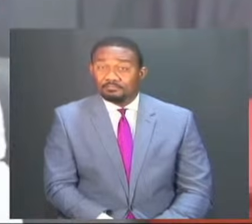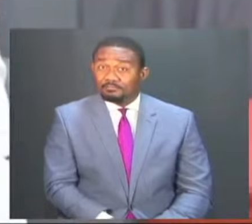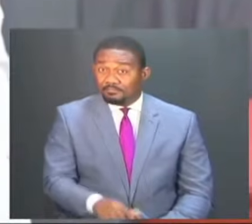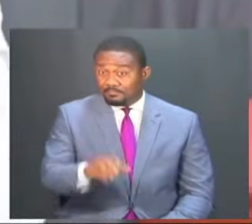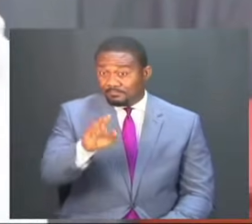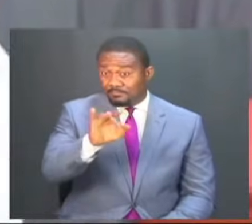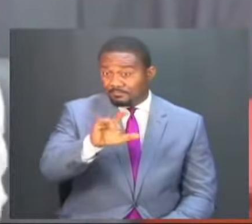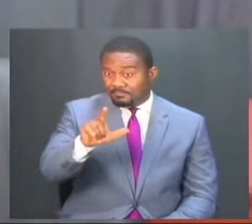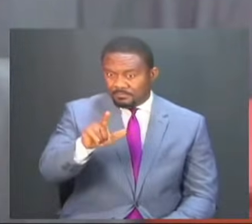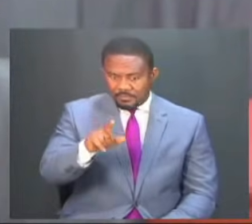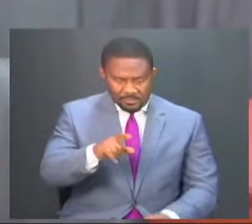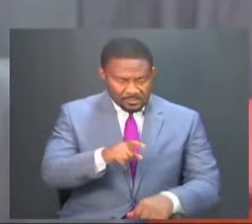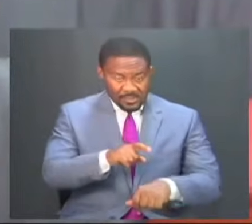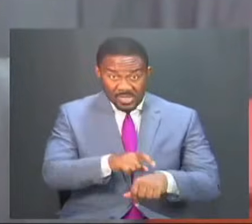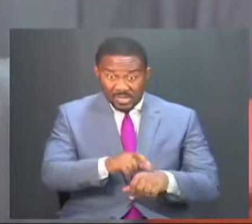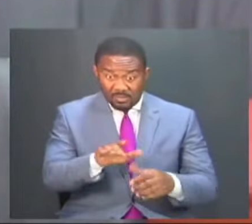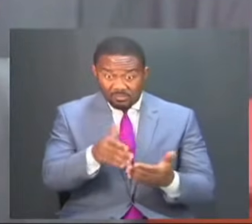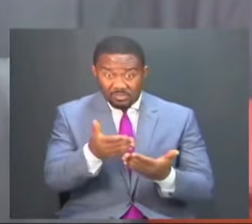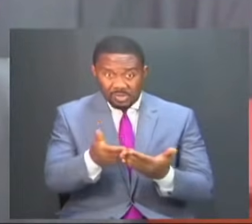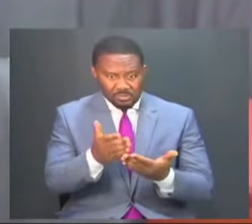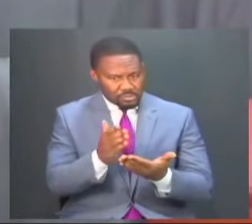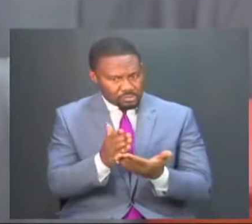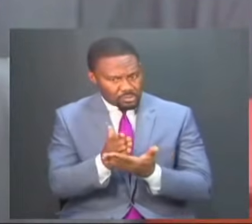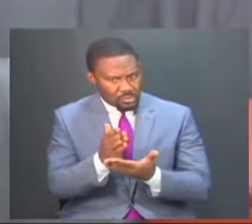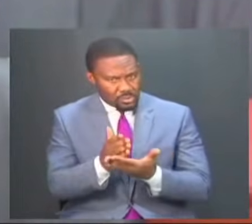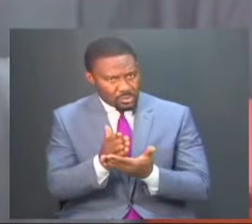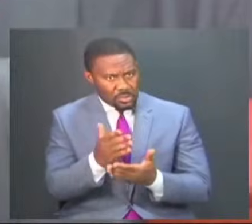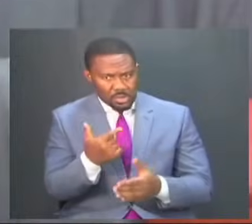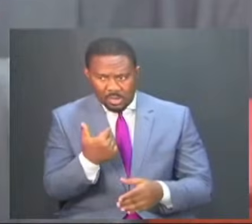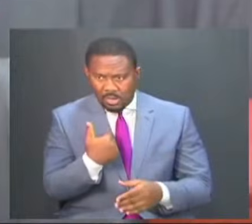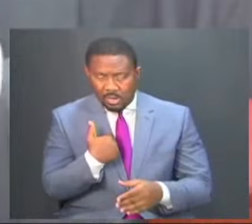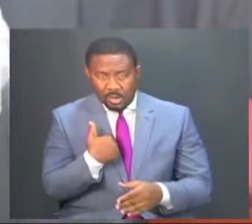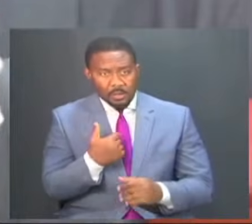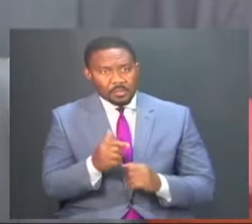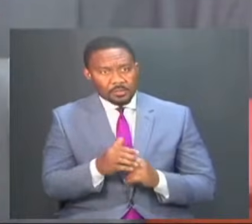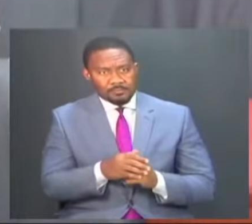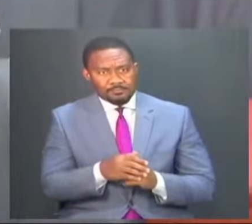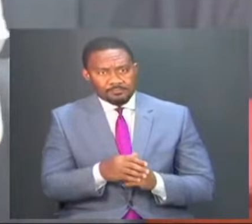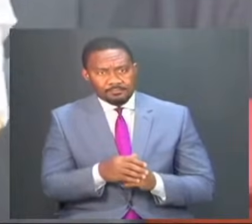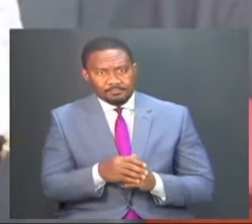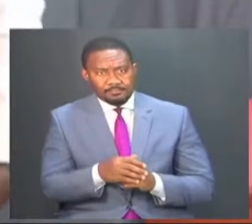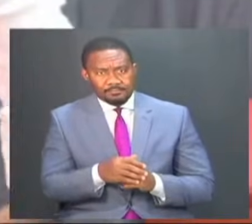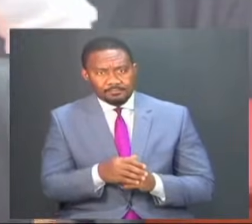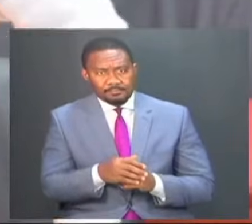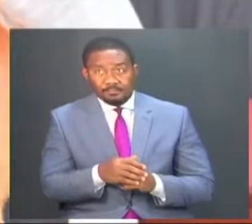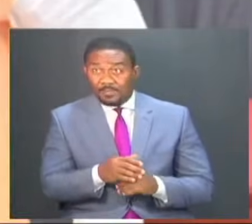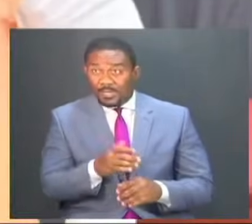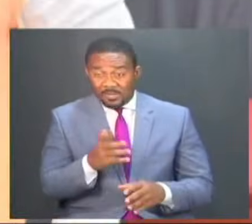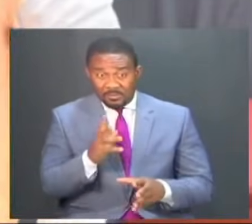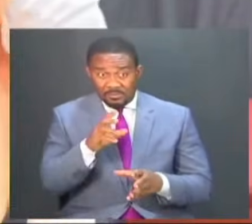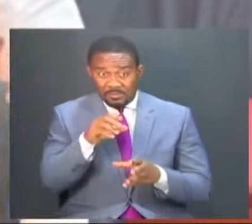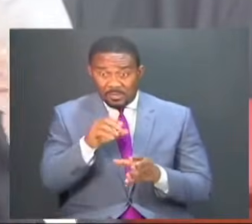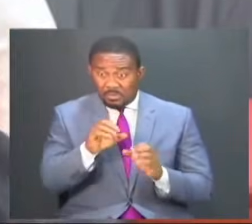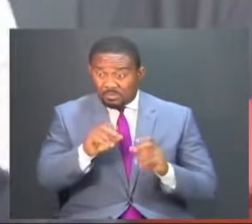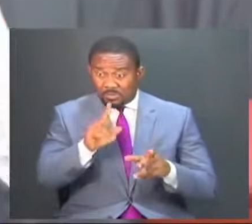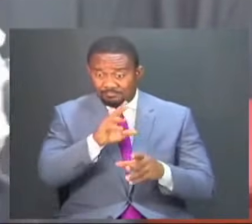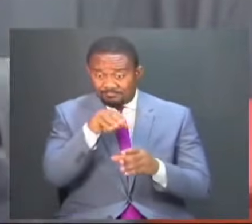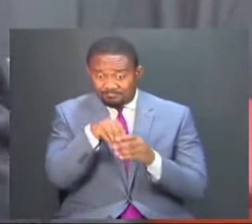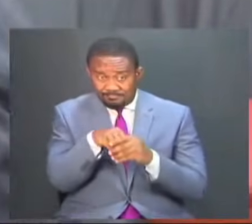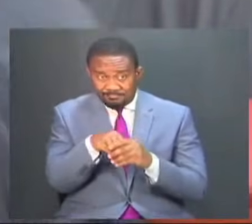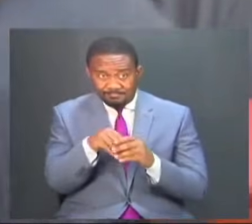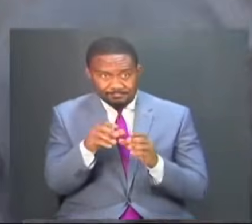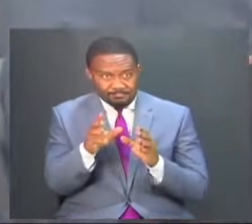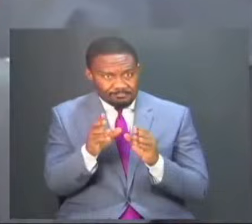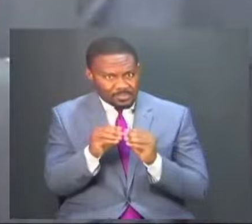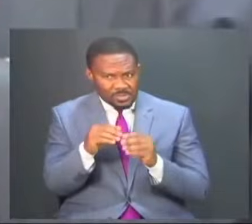time. I, for instance, had the opportunity to sit in a meeting, one of the